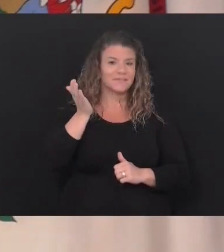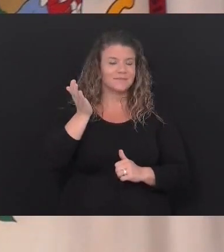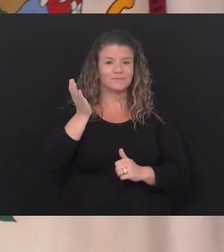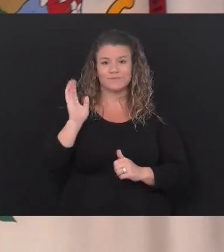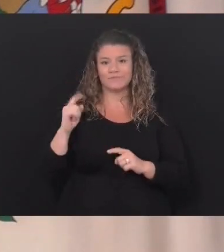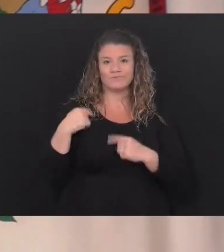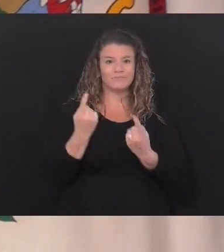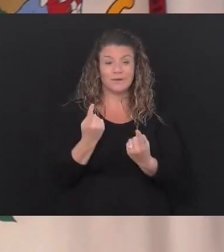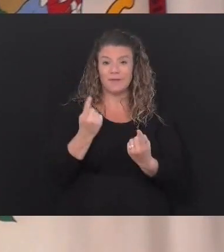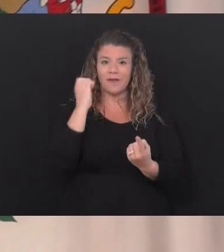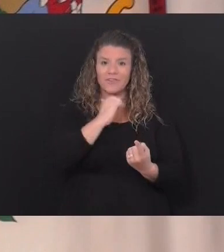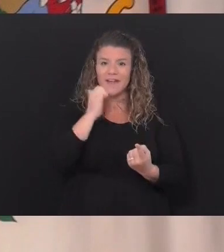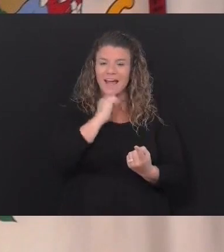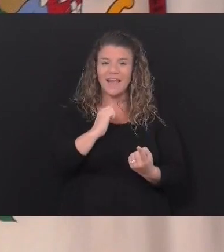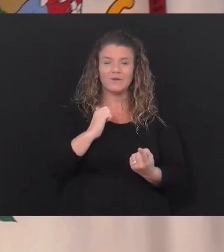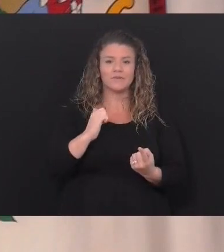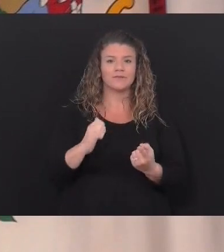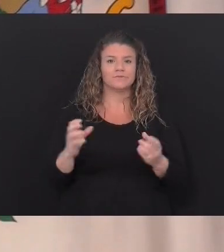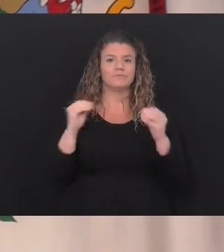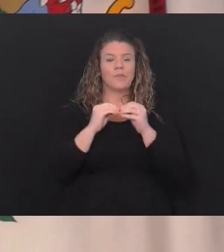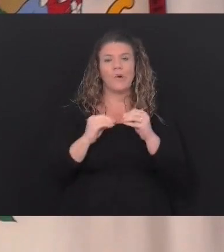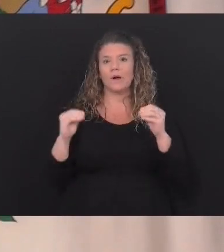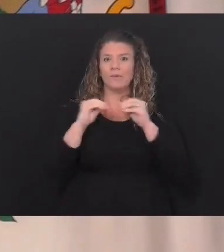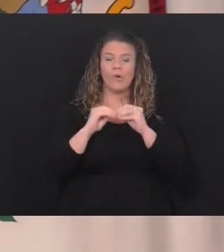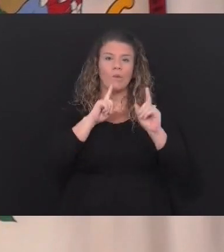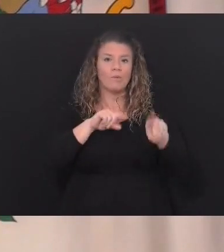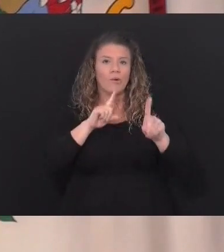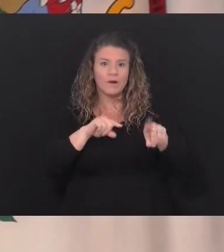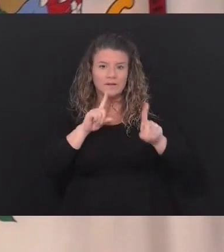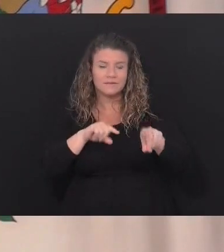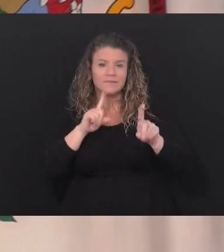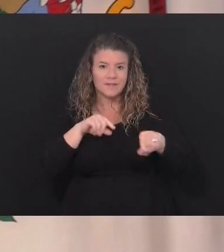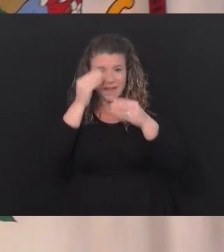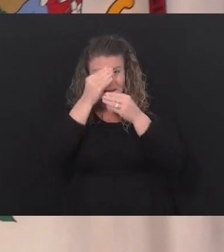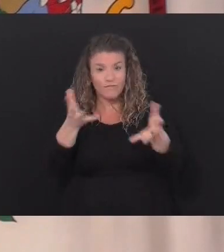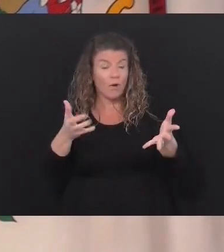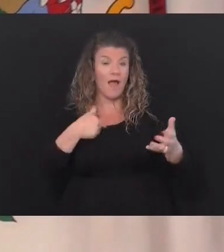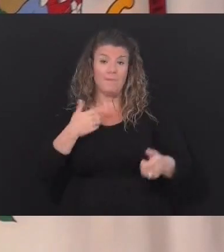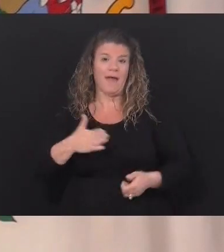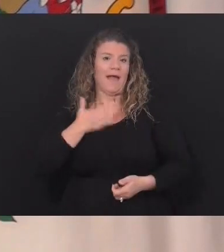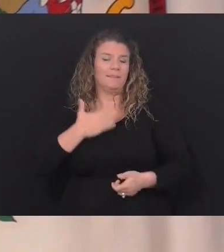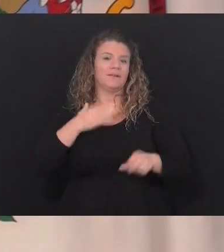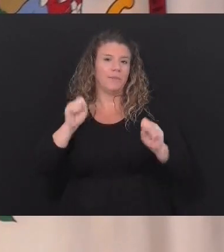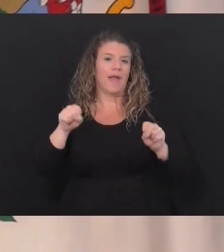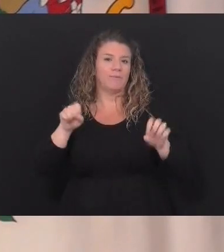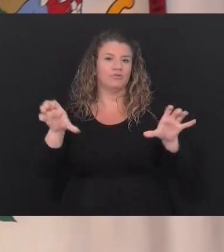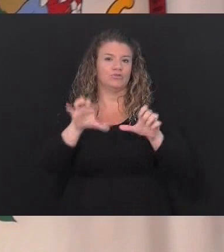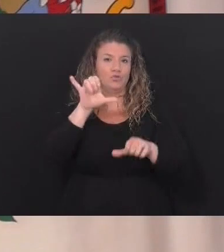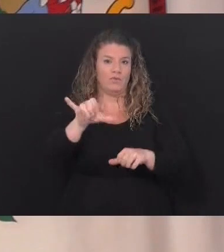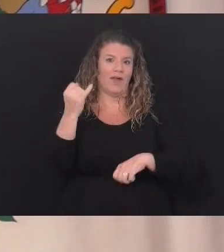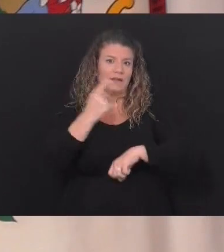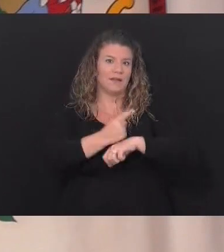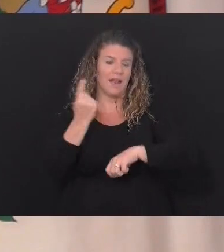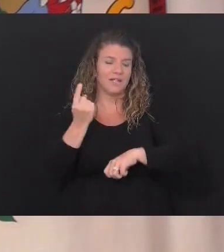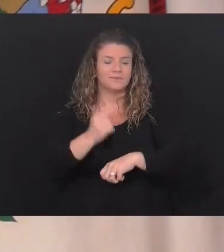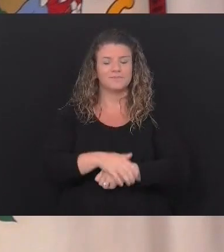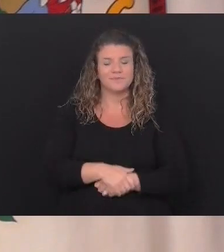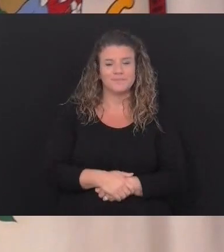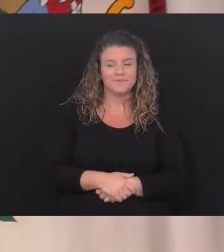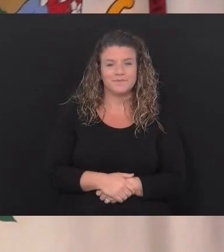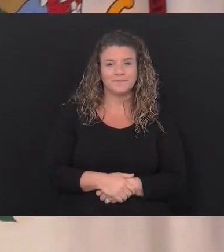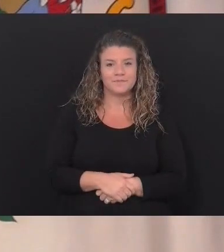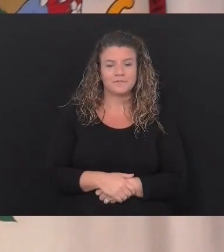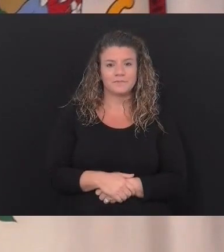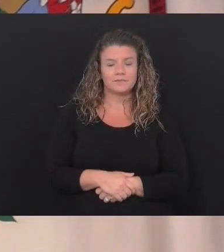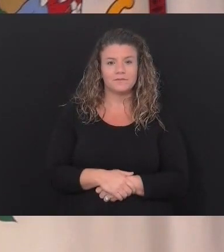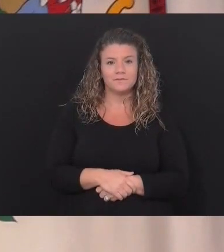seems like there's just more and more to report, and I'm glad to be able to do that with you. I want to